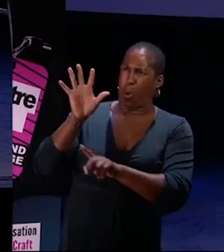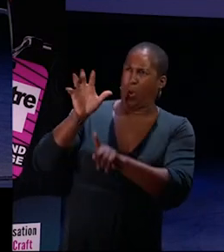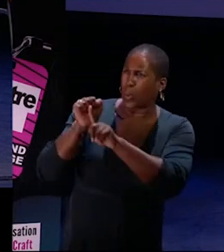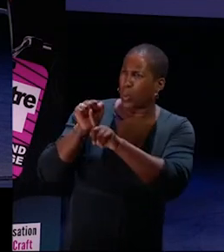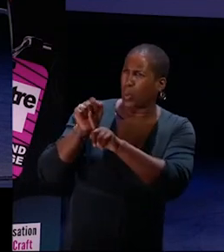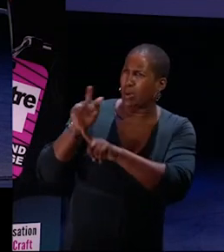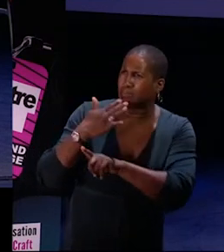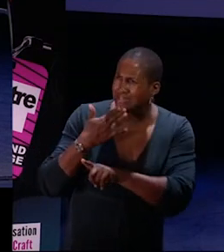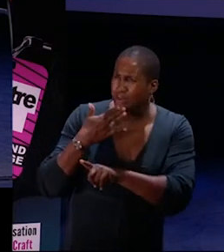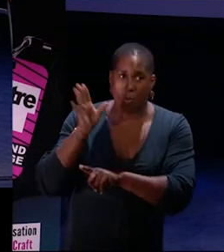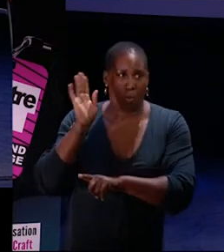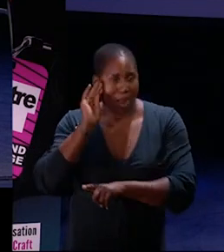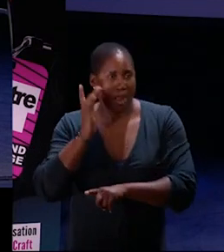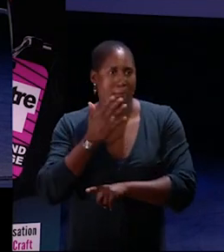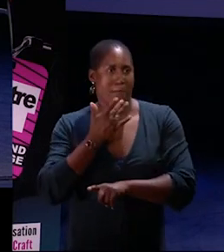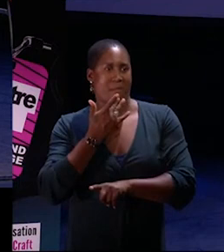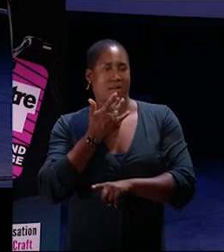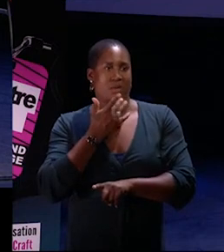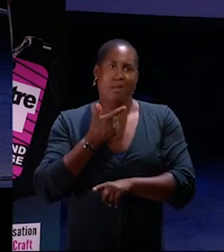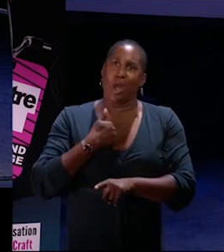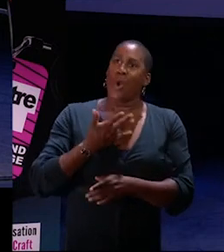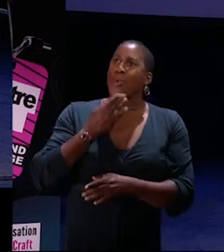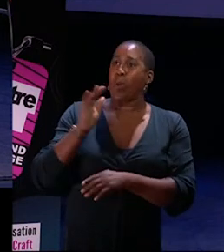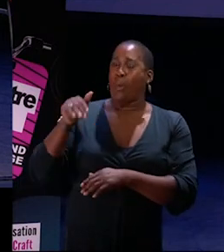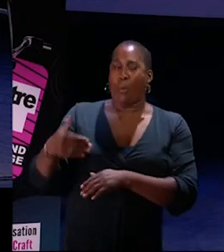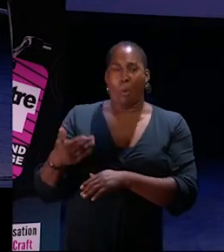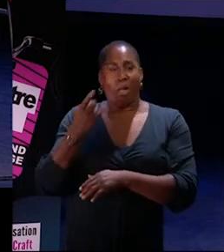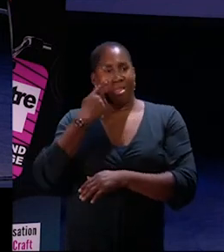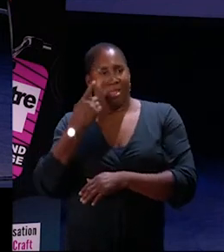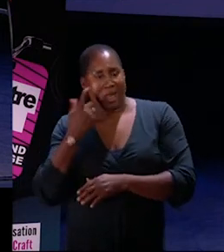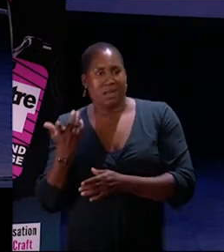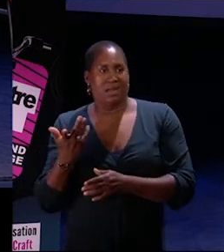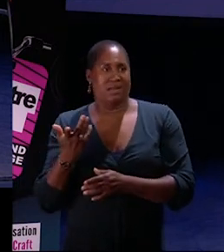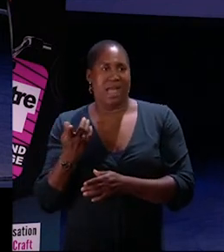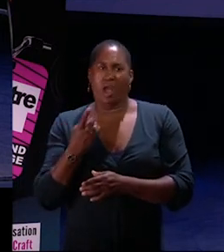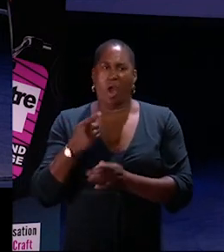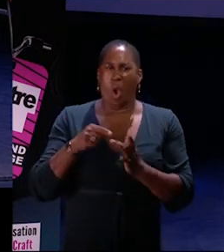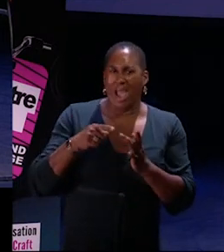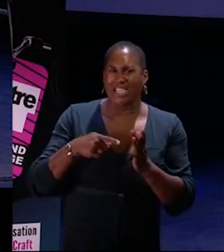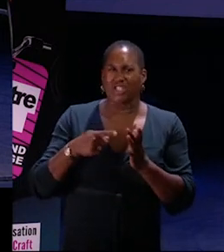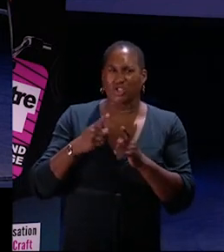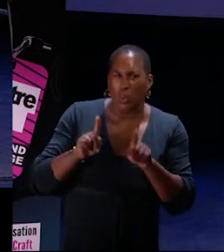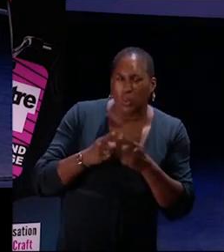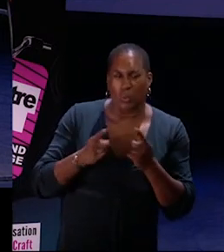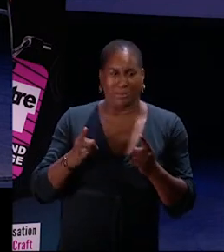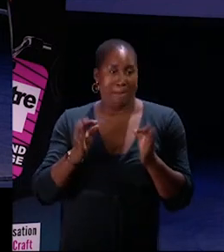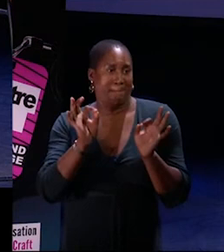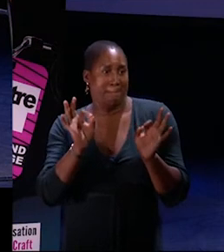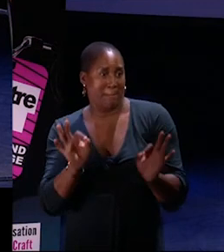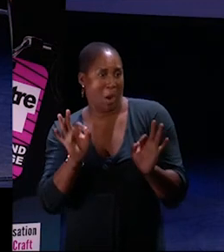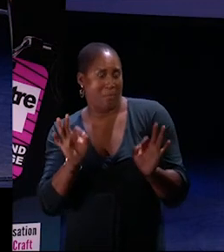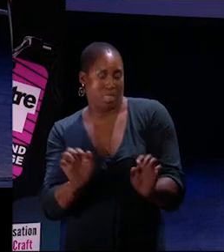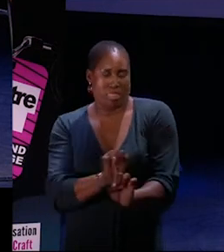much because they're so used to watching Netflix and it's where everything's perfect or so-called perfect. You know, not everyone agrees with that